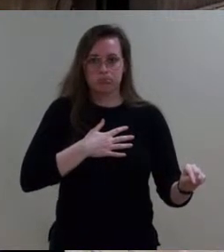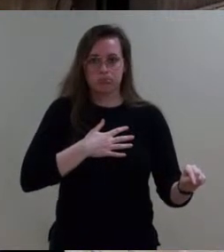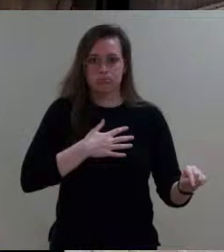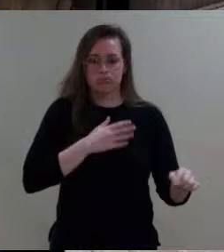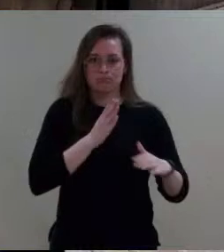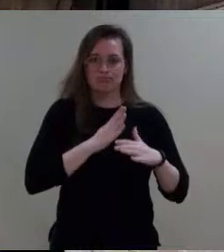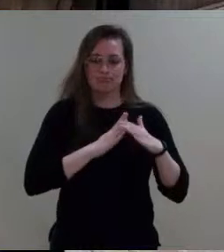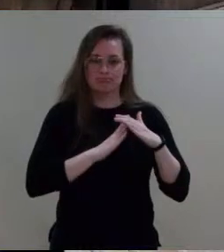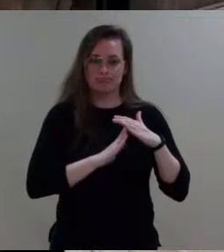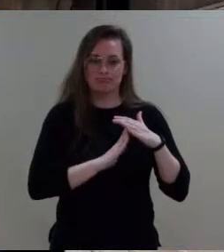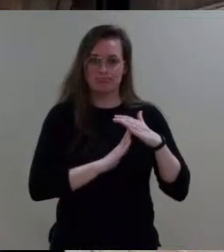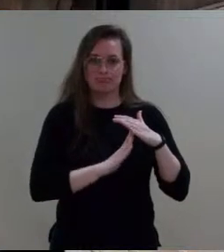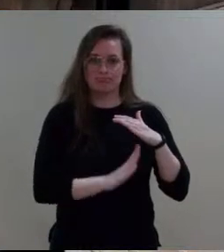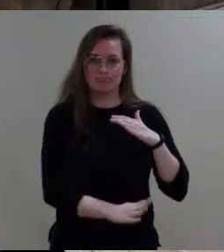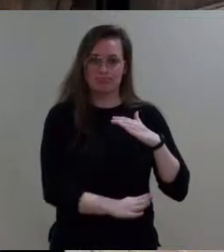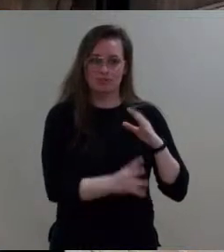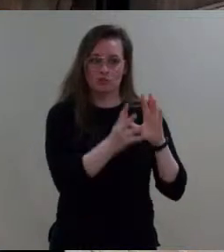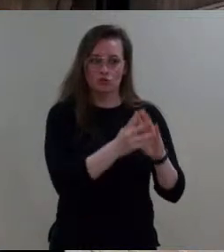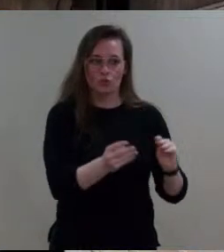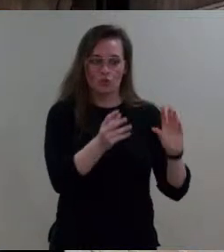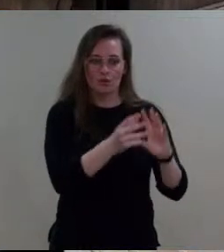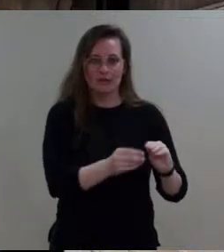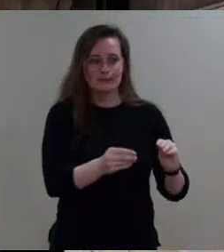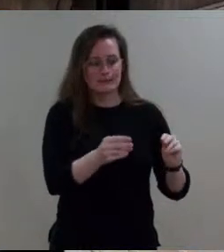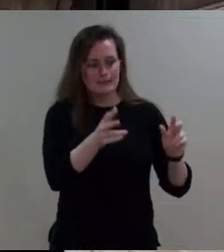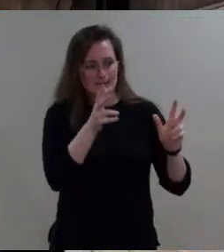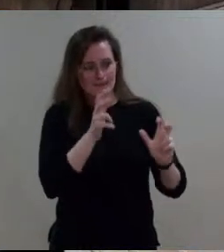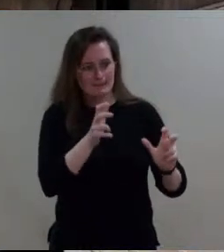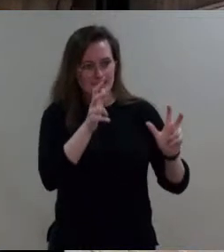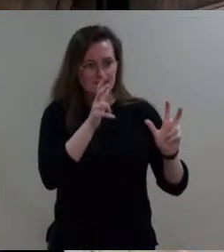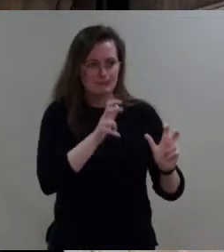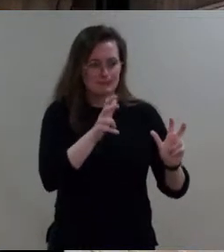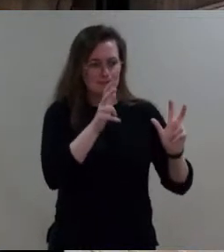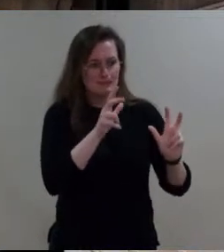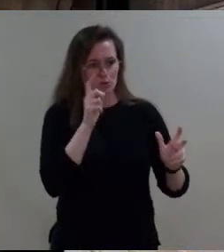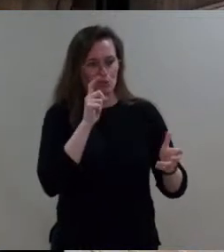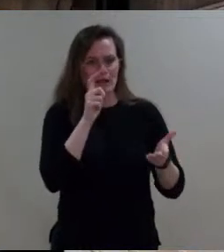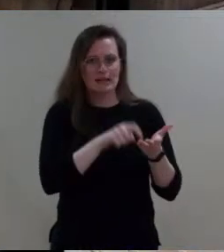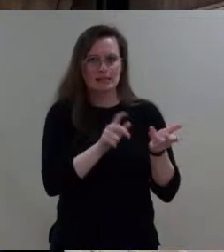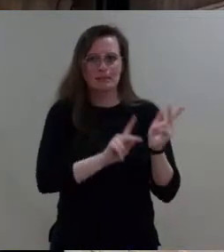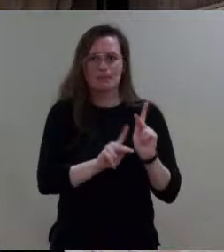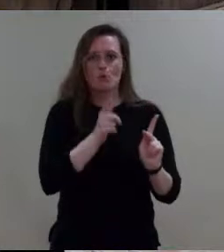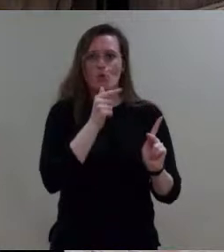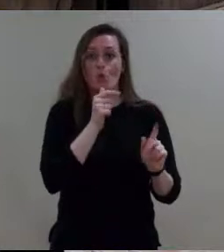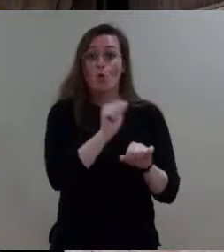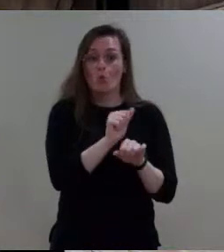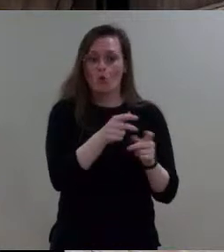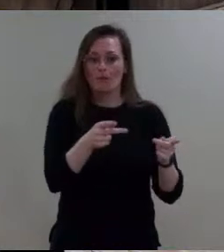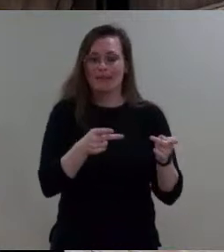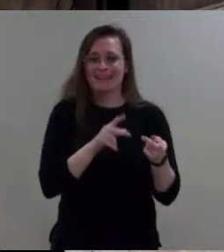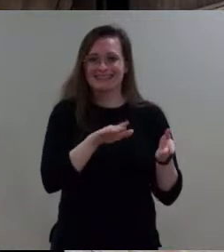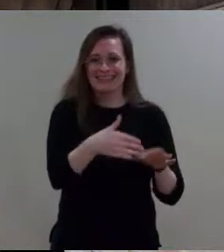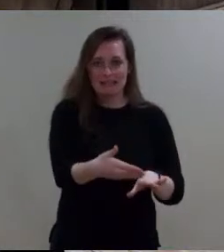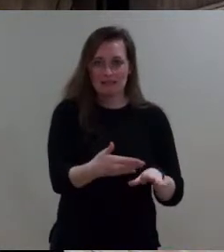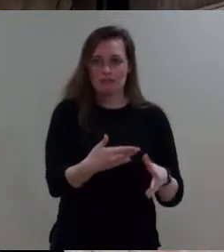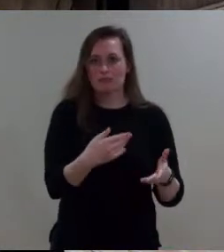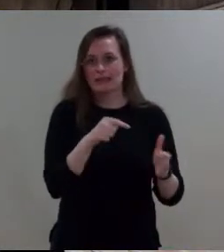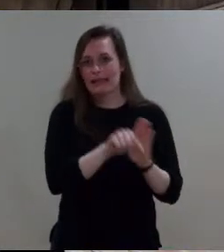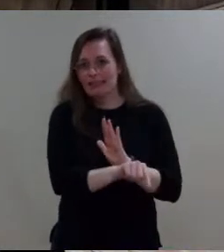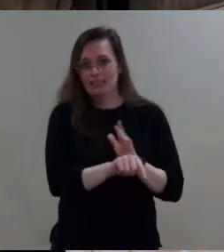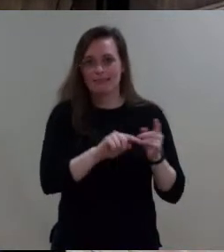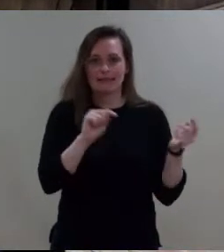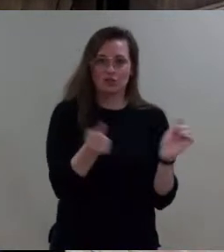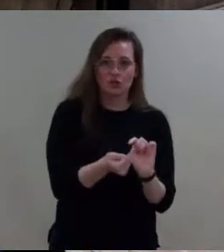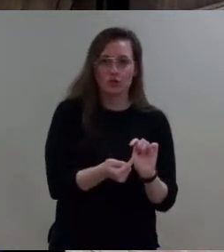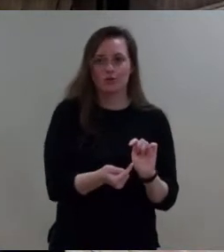to listen to stories and to recognize for persons killed or injured in the workplace. There's other meetings listed